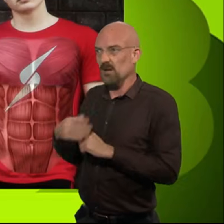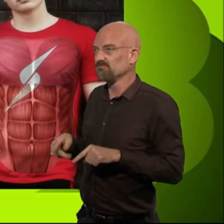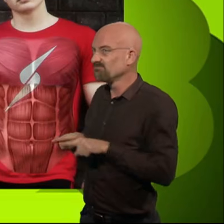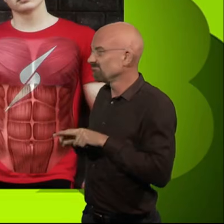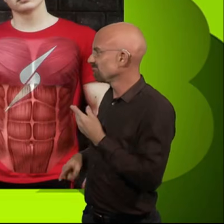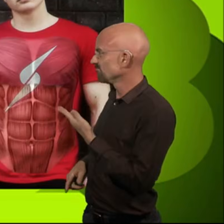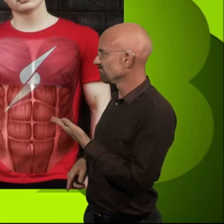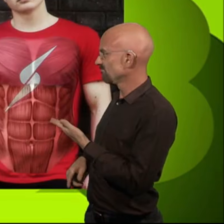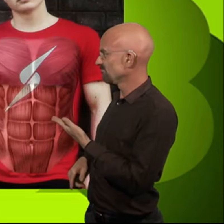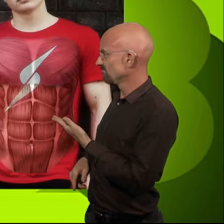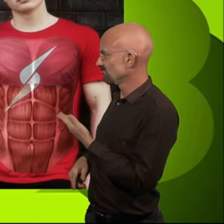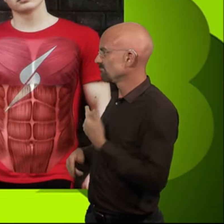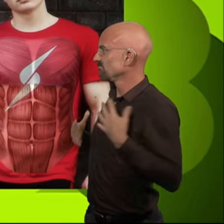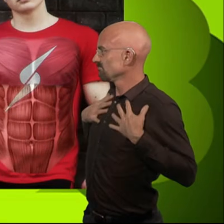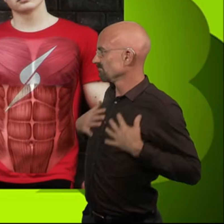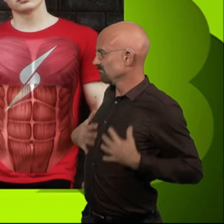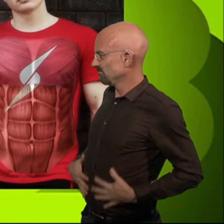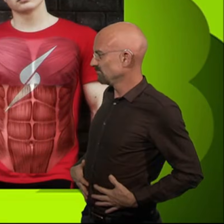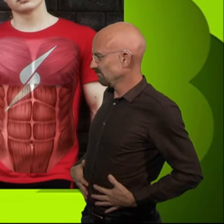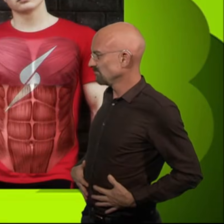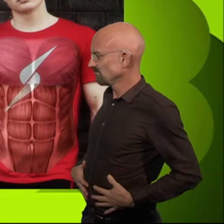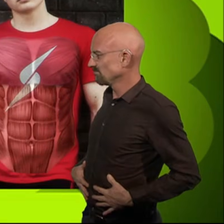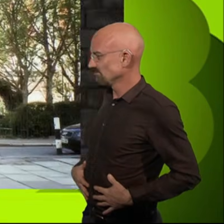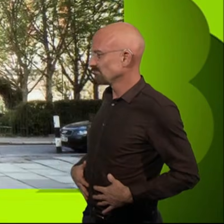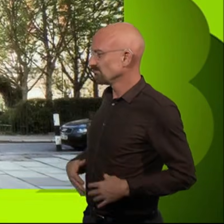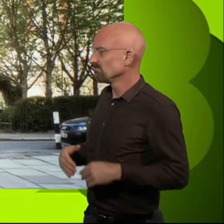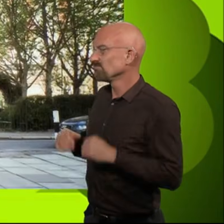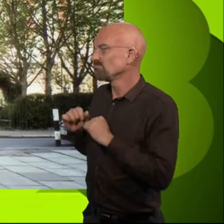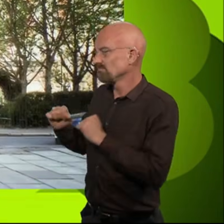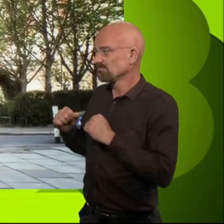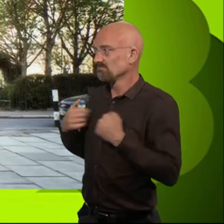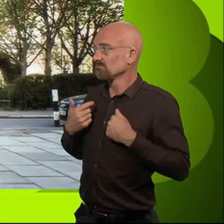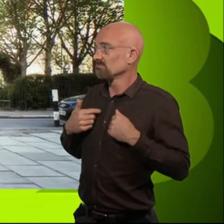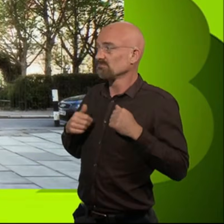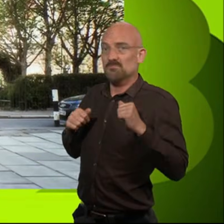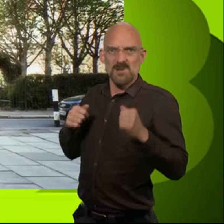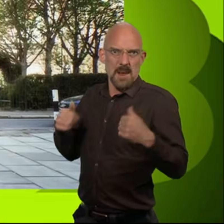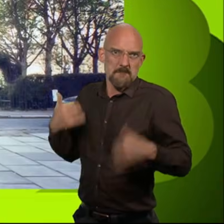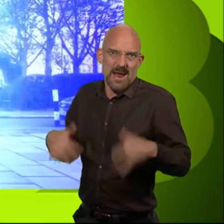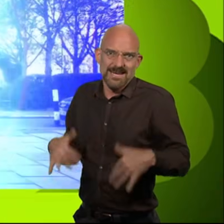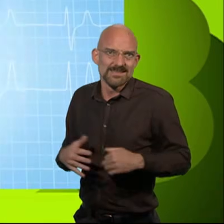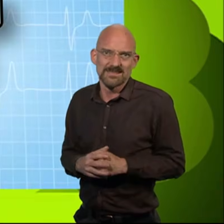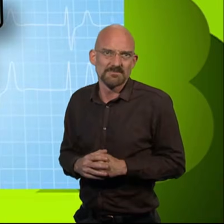and lateral muscles to raise his legs high in the air. Now that's amazing.